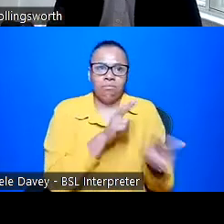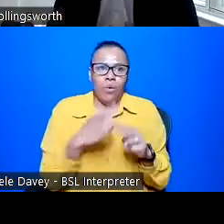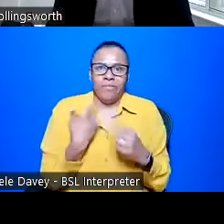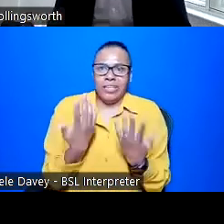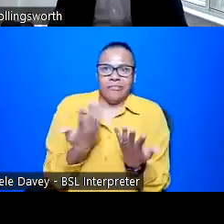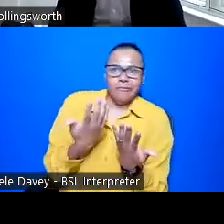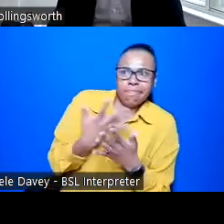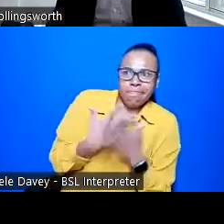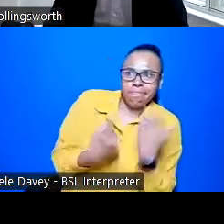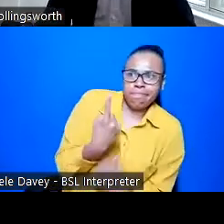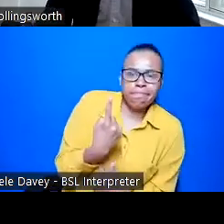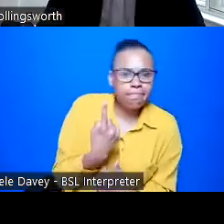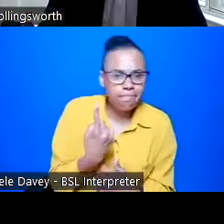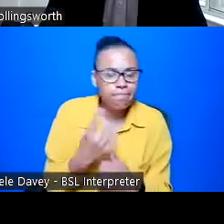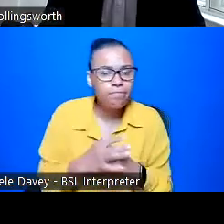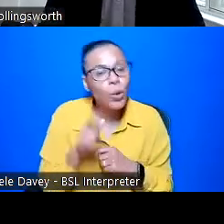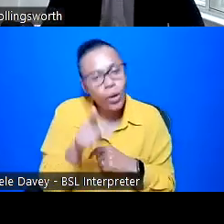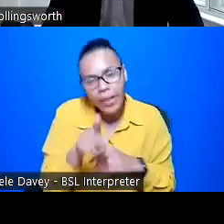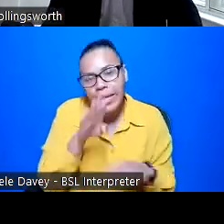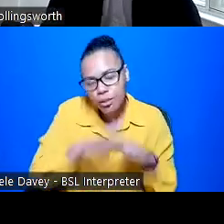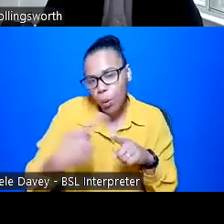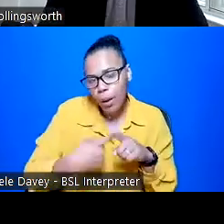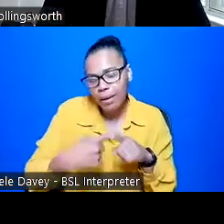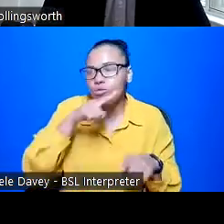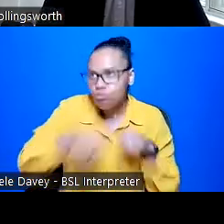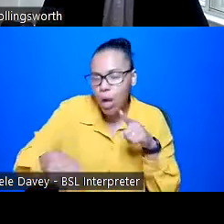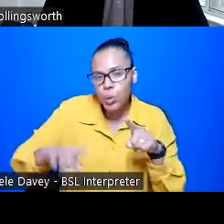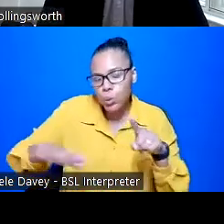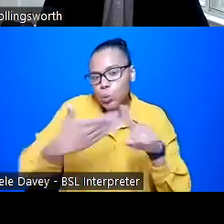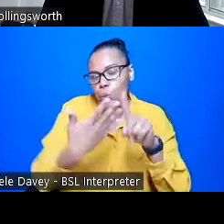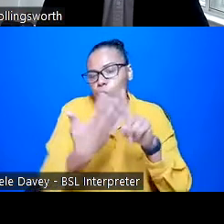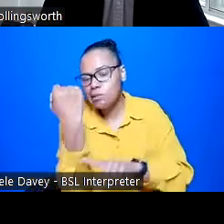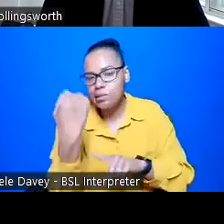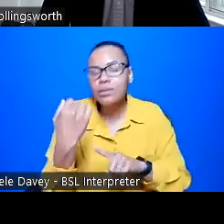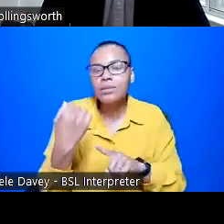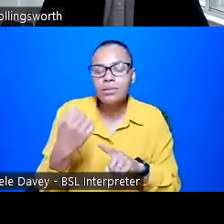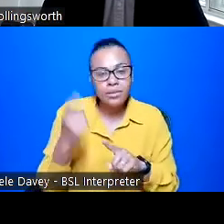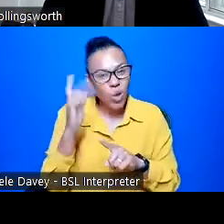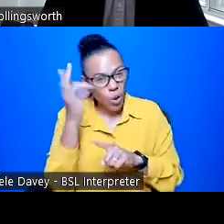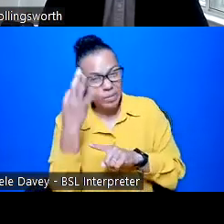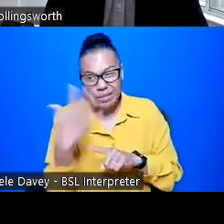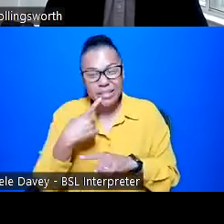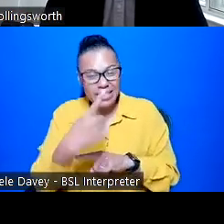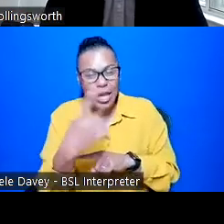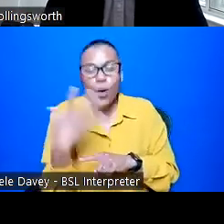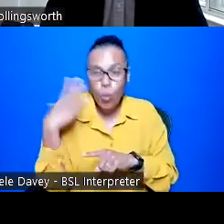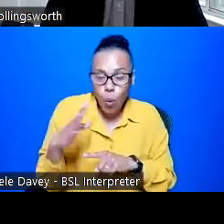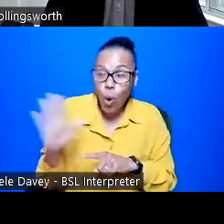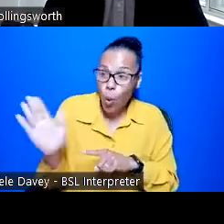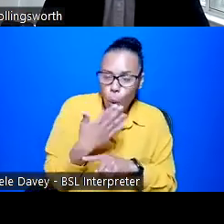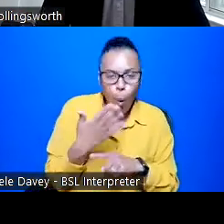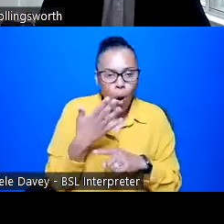face, and that's the context that Sport England is working towards in terms of, as the Minister mentioned, uniting the movement's